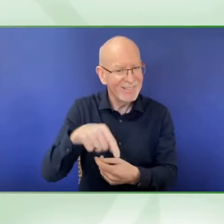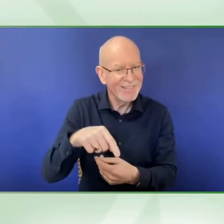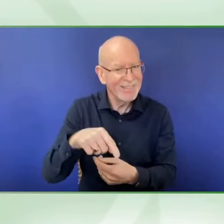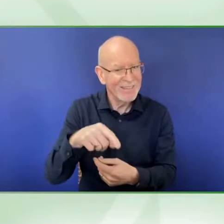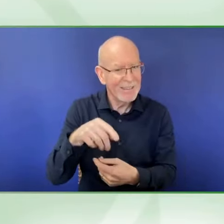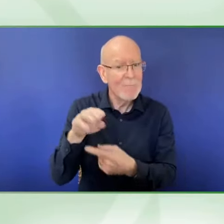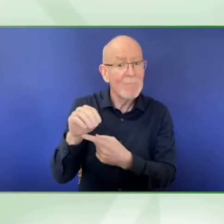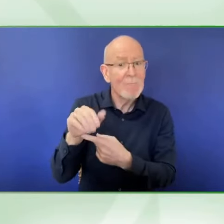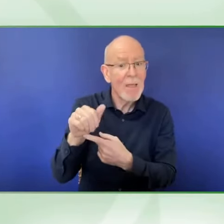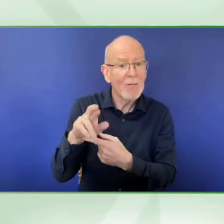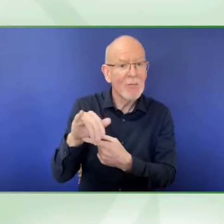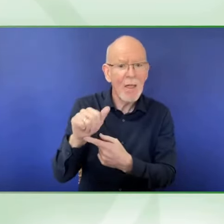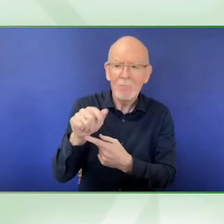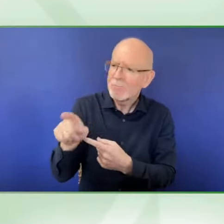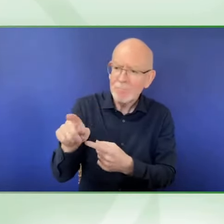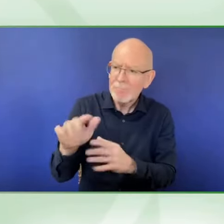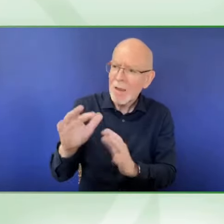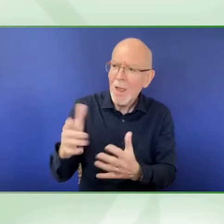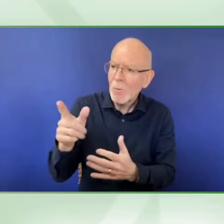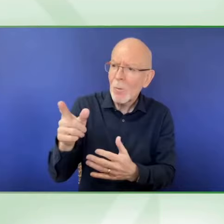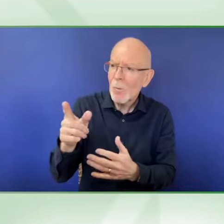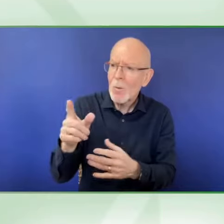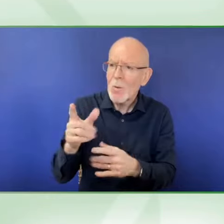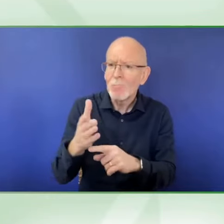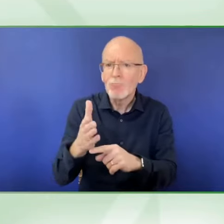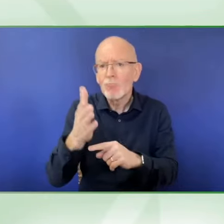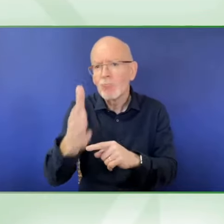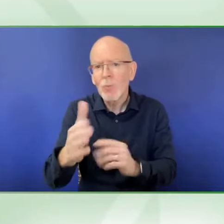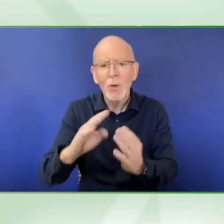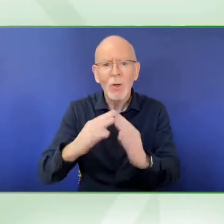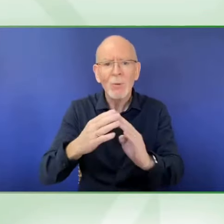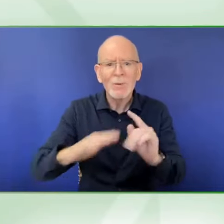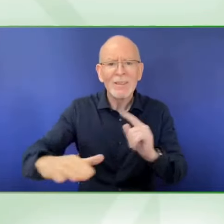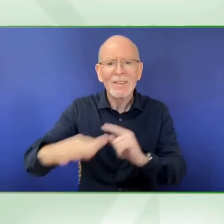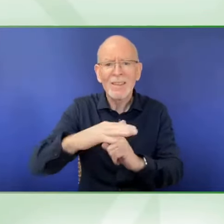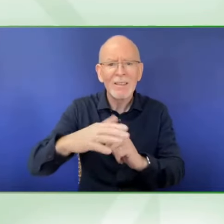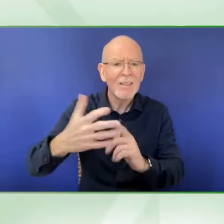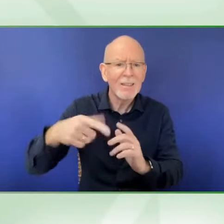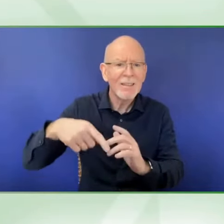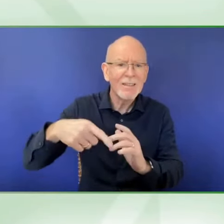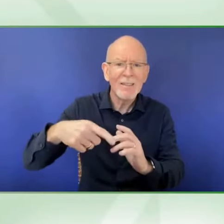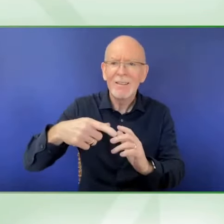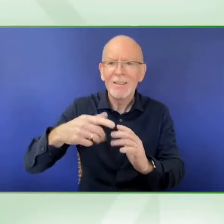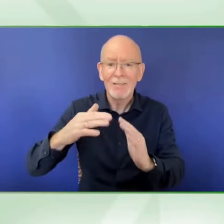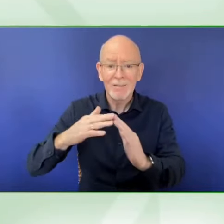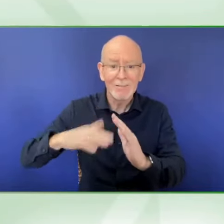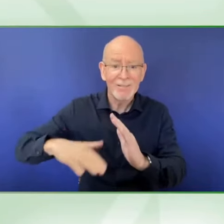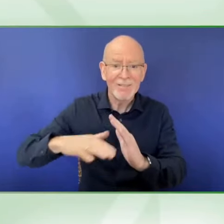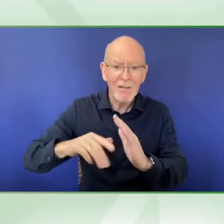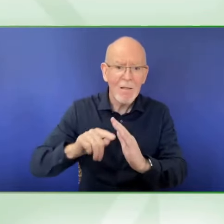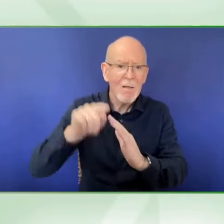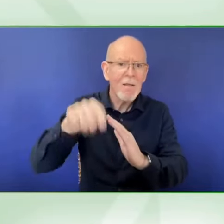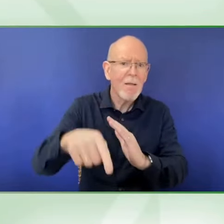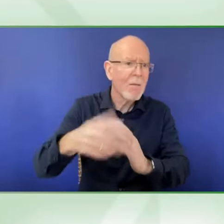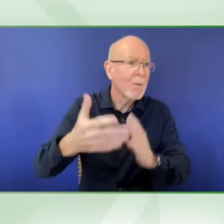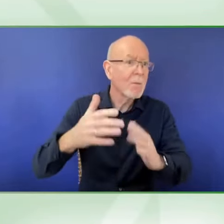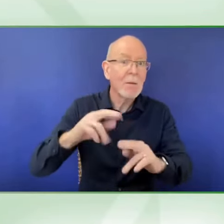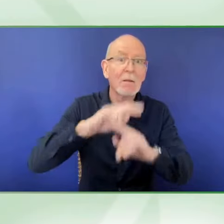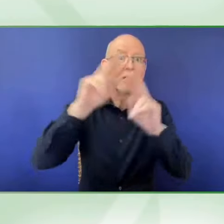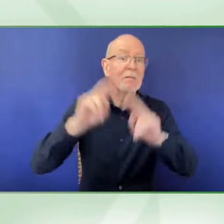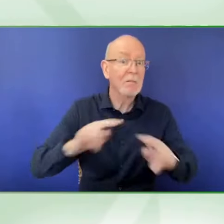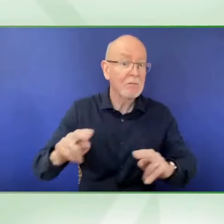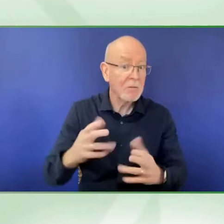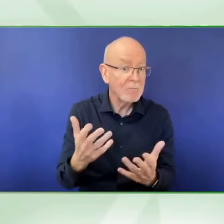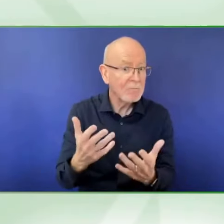Yes, I think that the key of these are two things. The first is that, so to reach the people, that